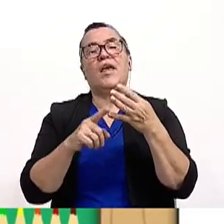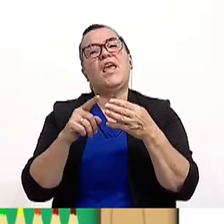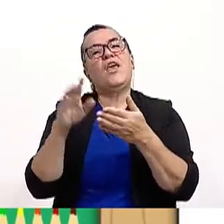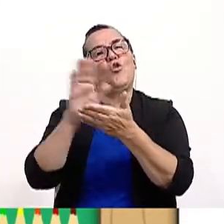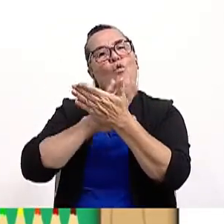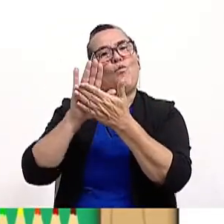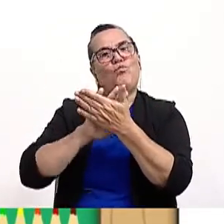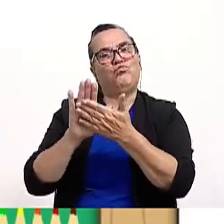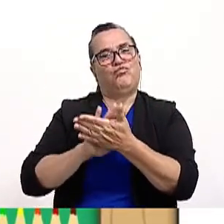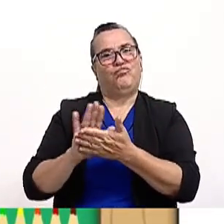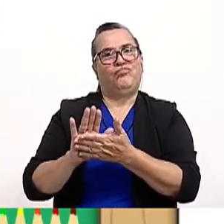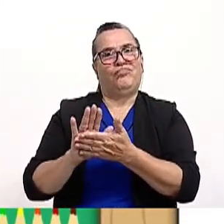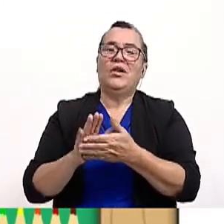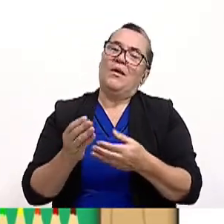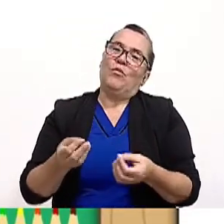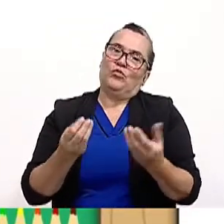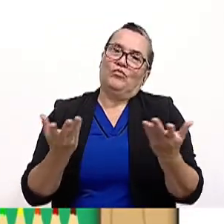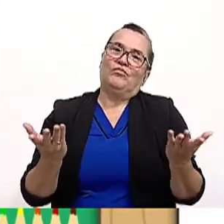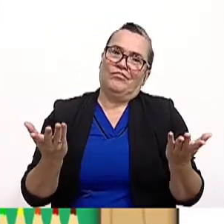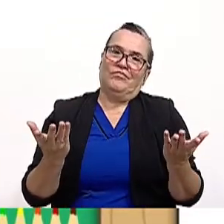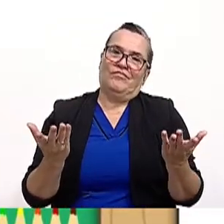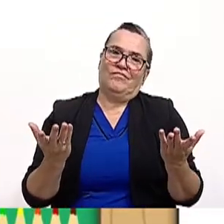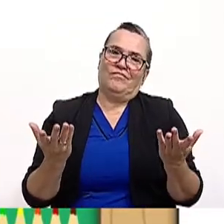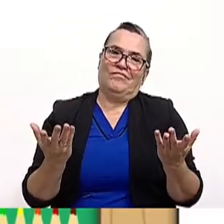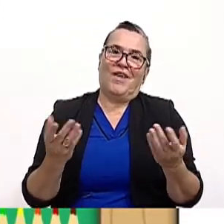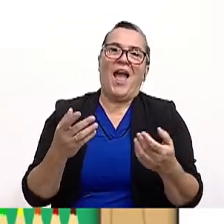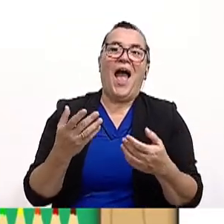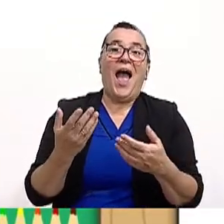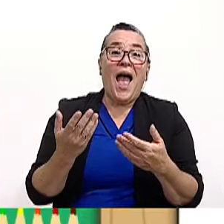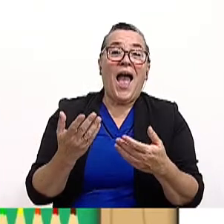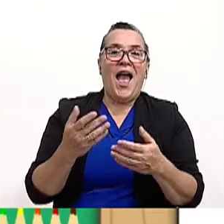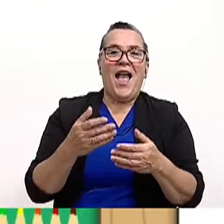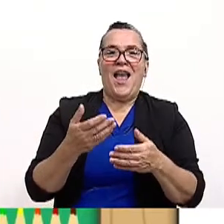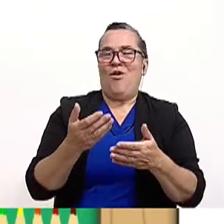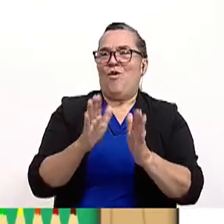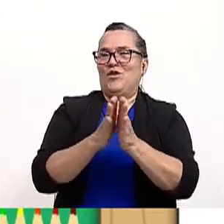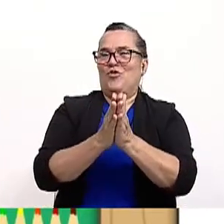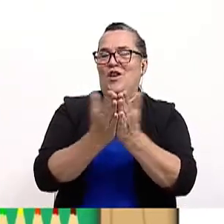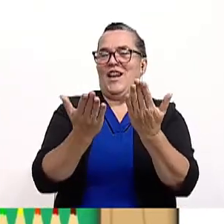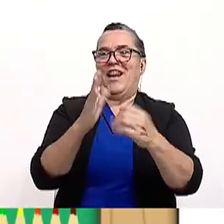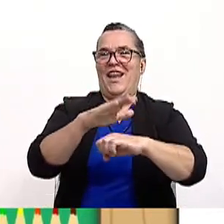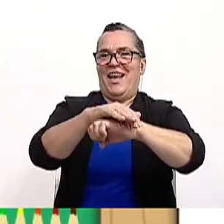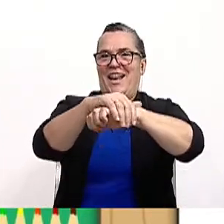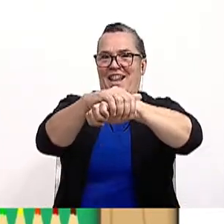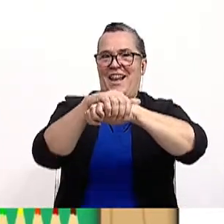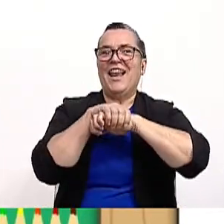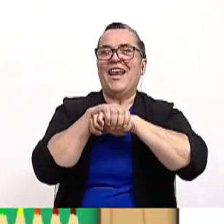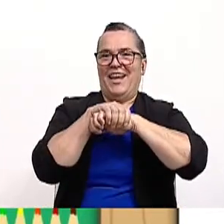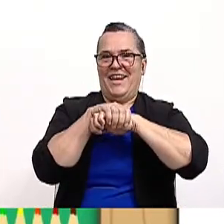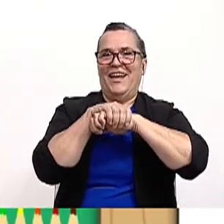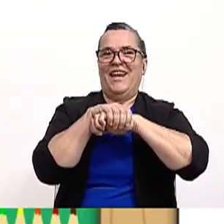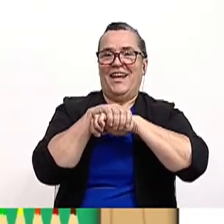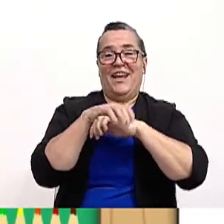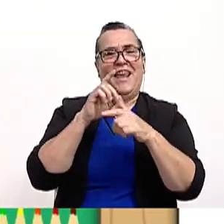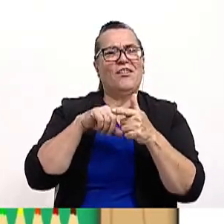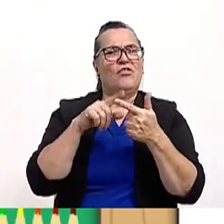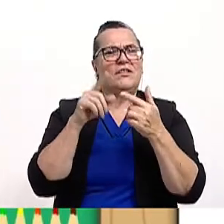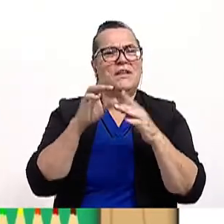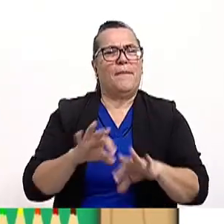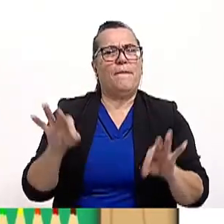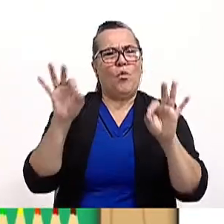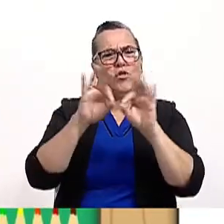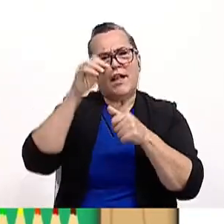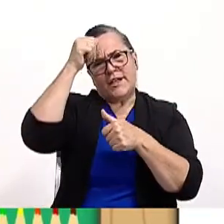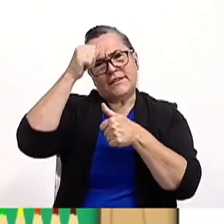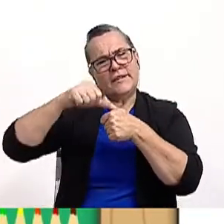eraser. And of course, we're going to need our English notebook. Some important